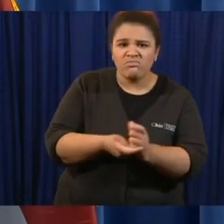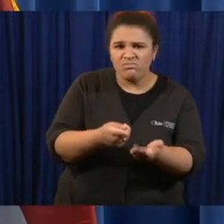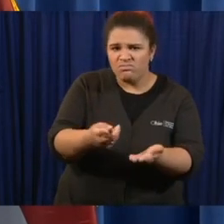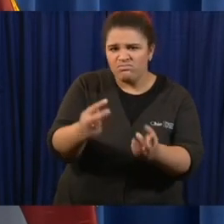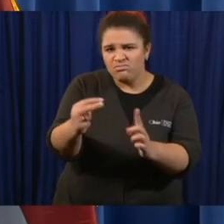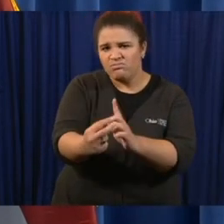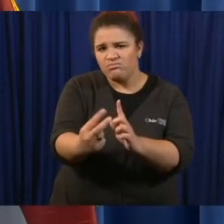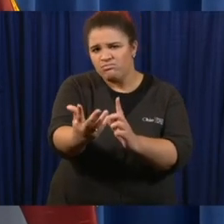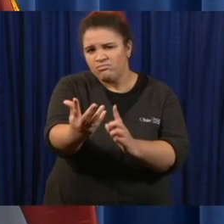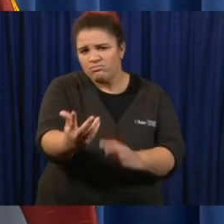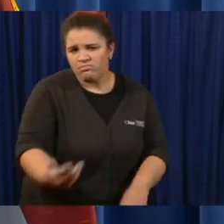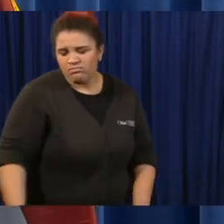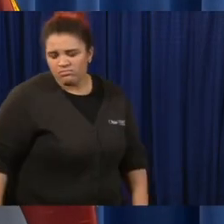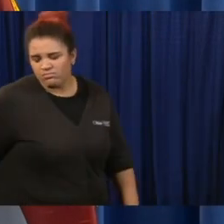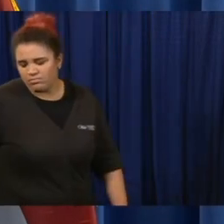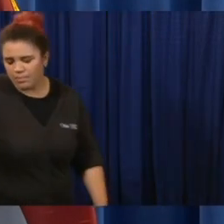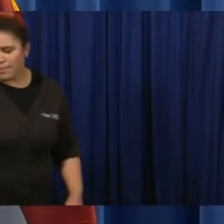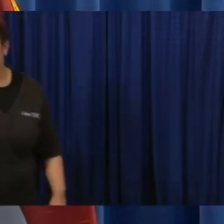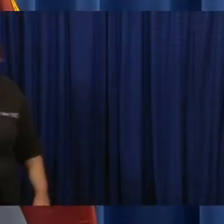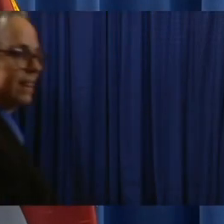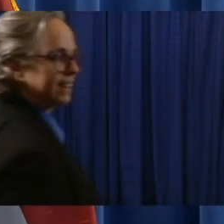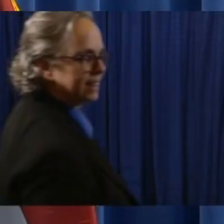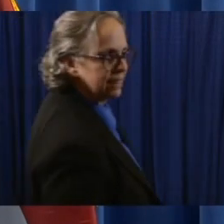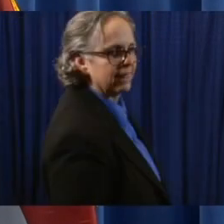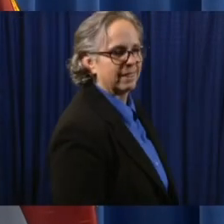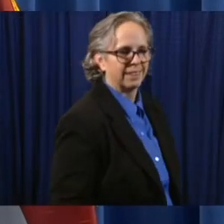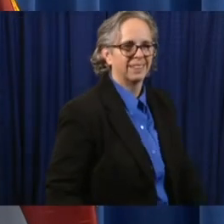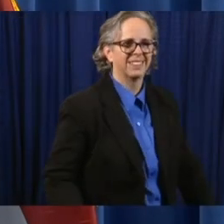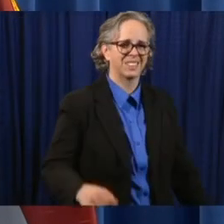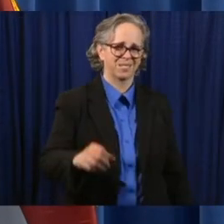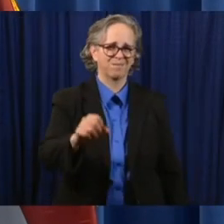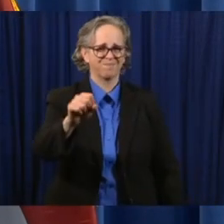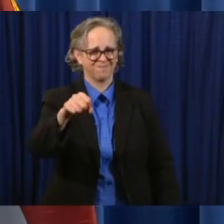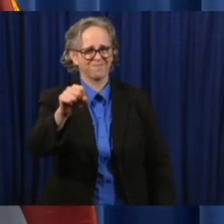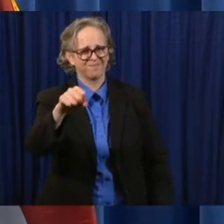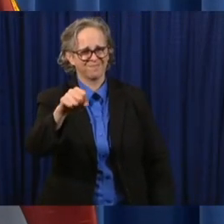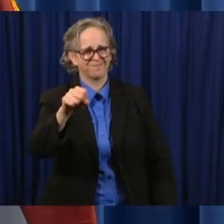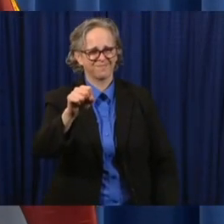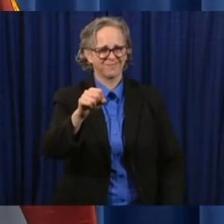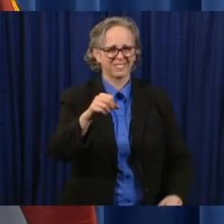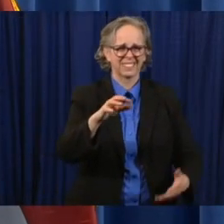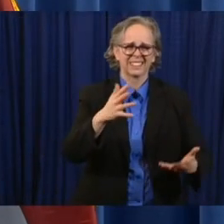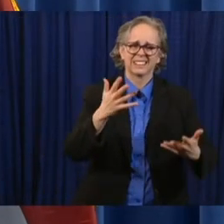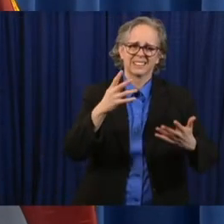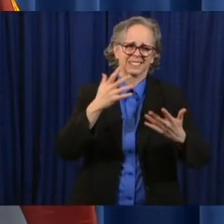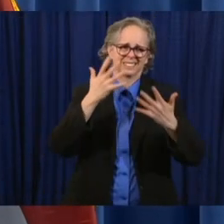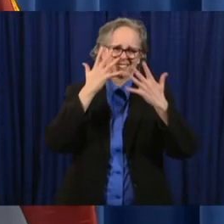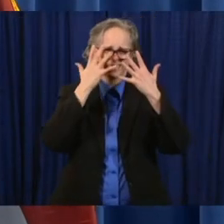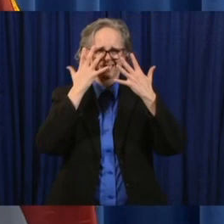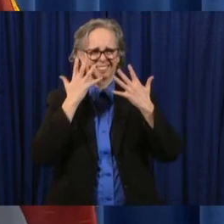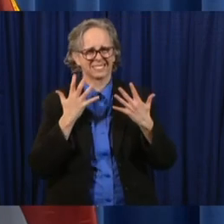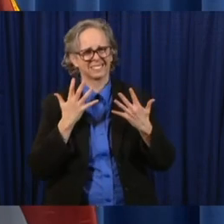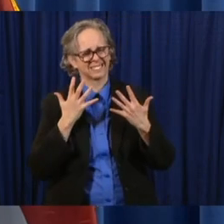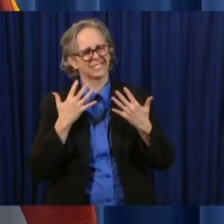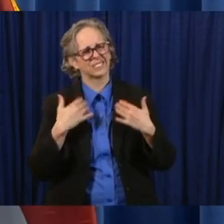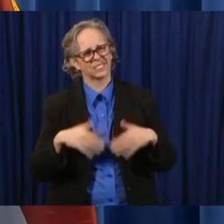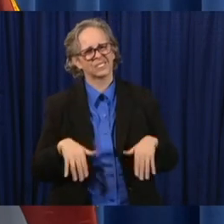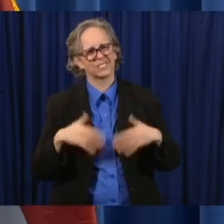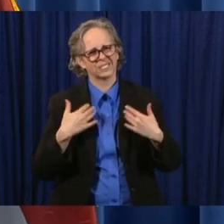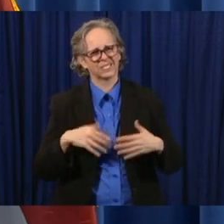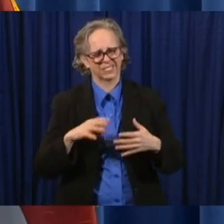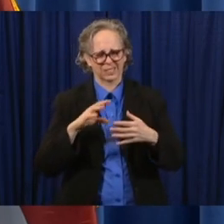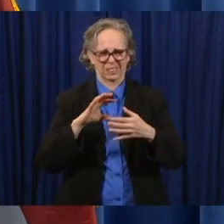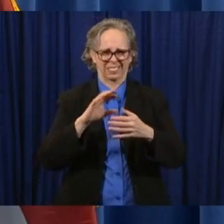this is part of the sadness about all of this. I know with our children,